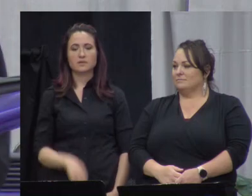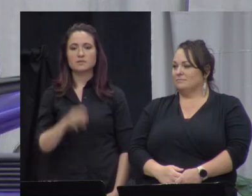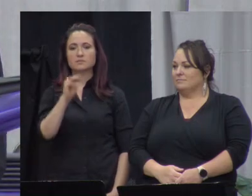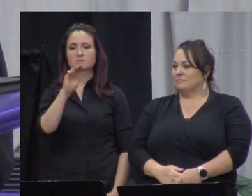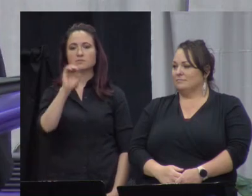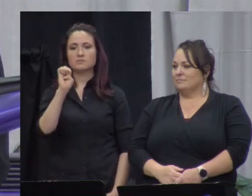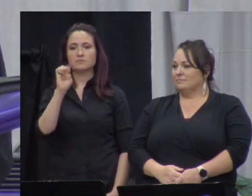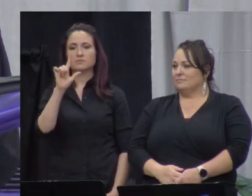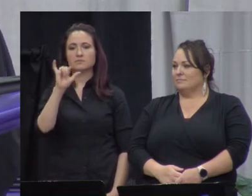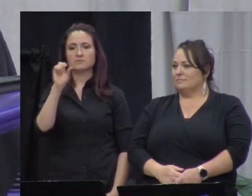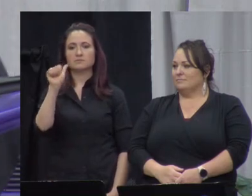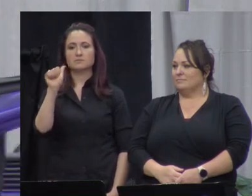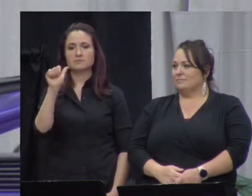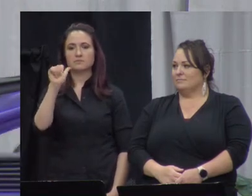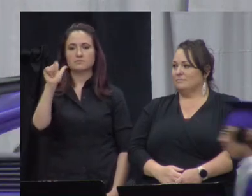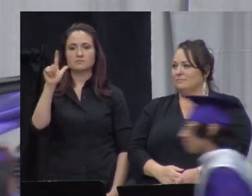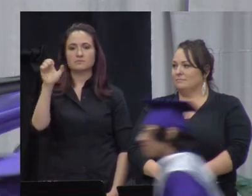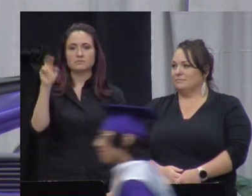Melissa Allen.